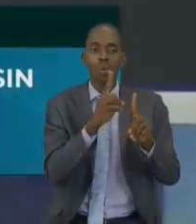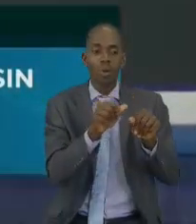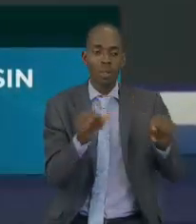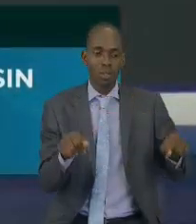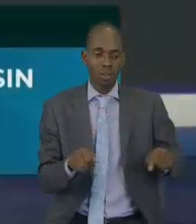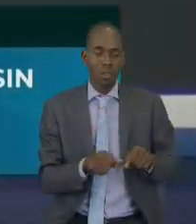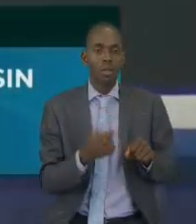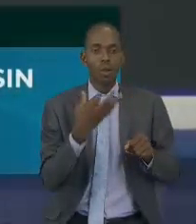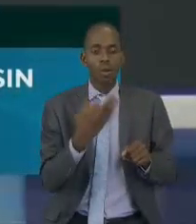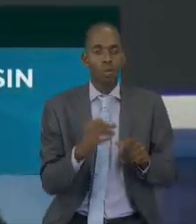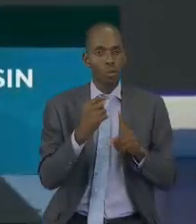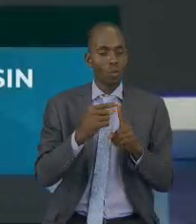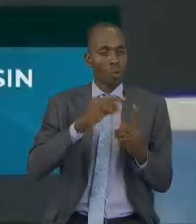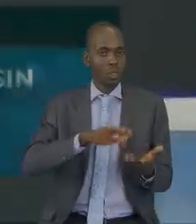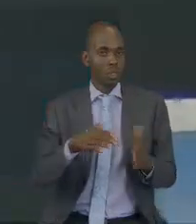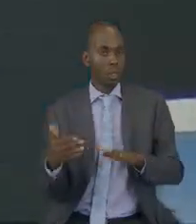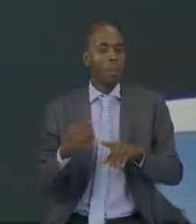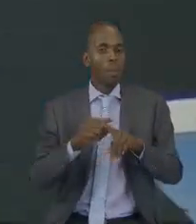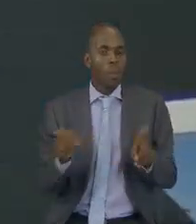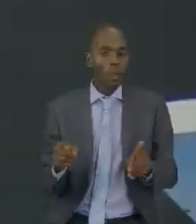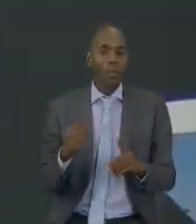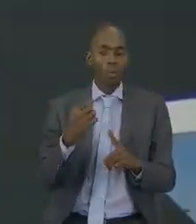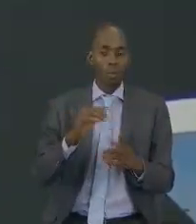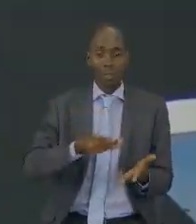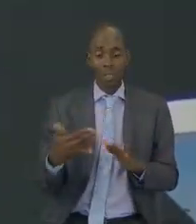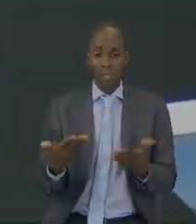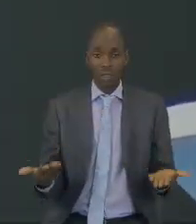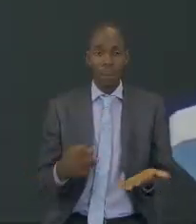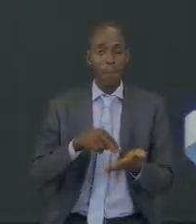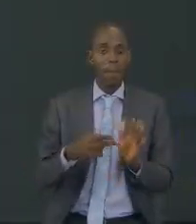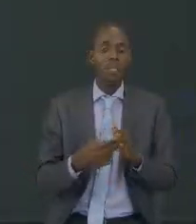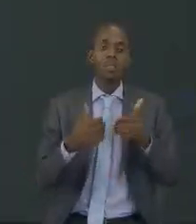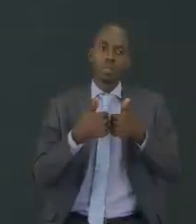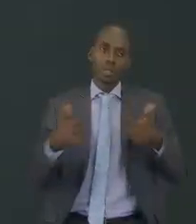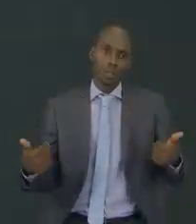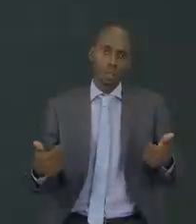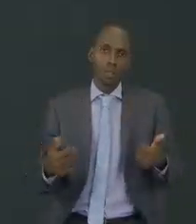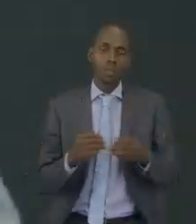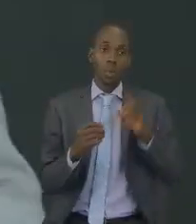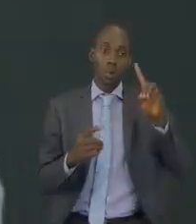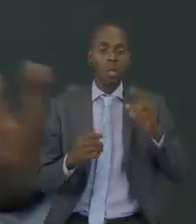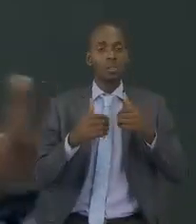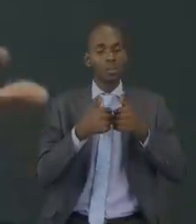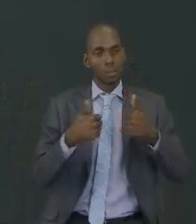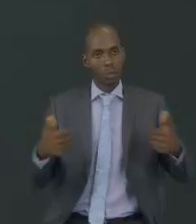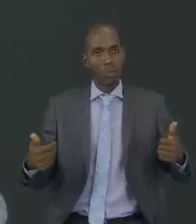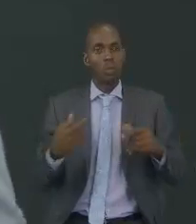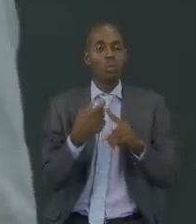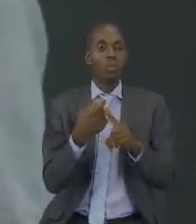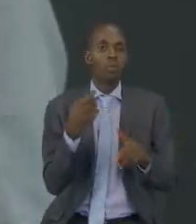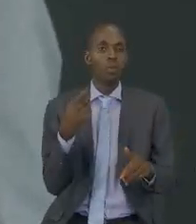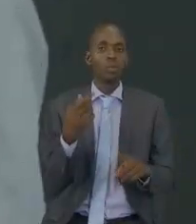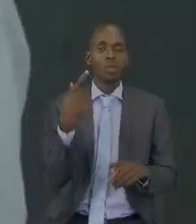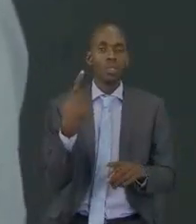death. But death is separation. Yes, number one, separation from